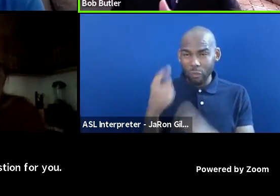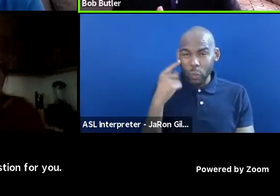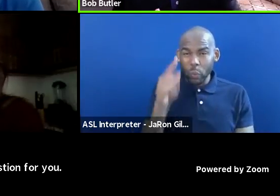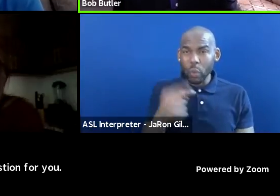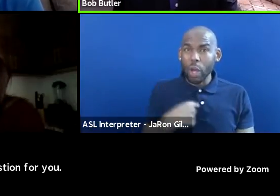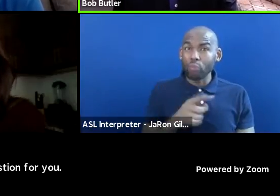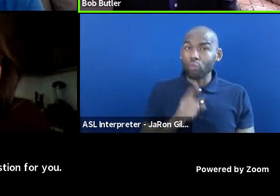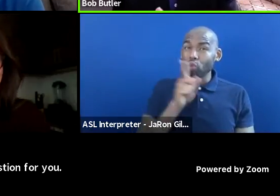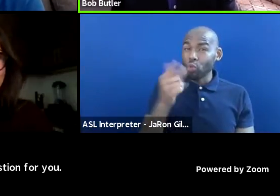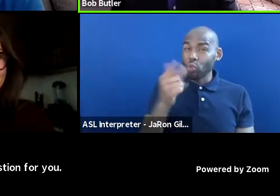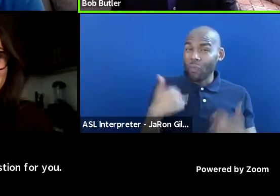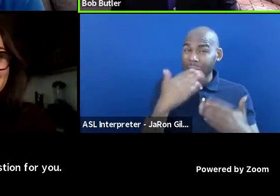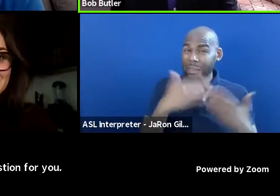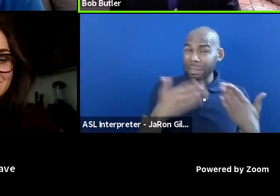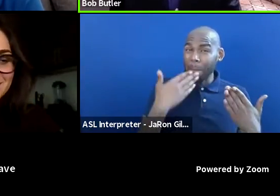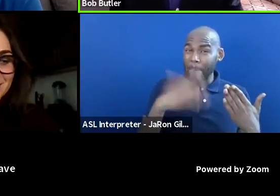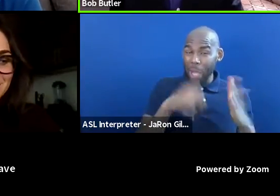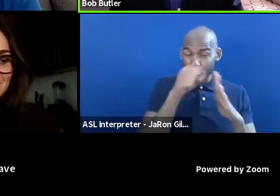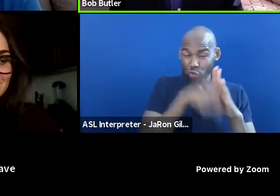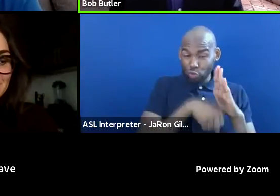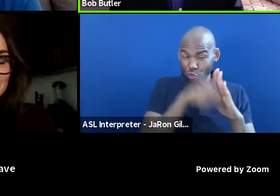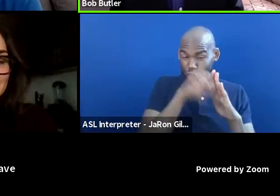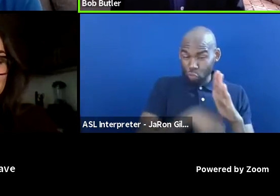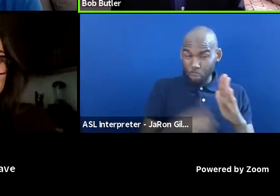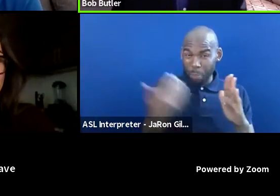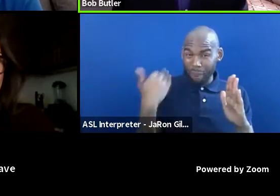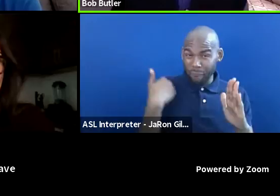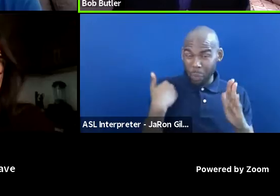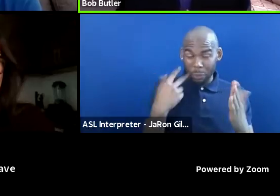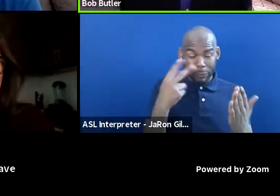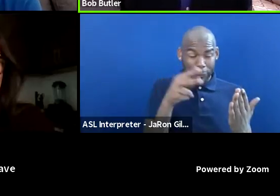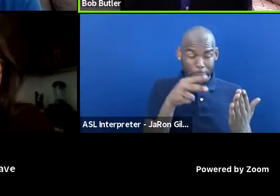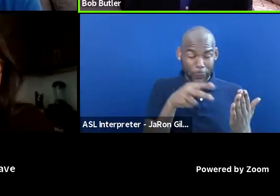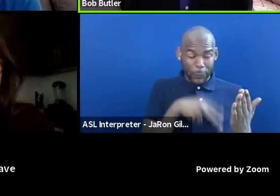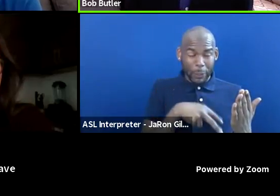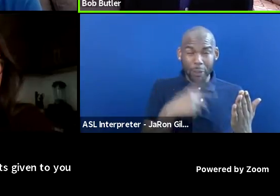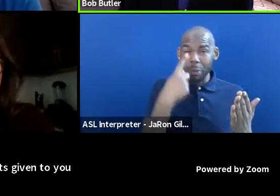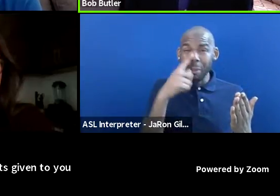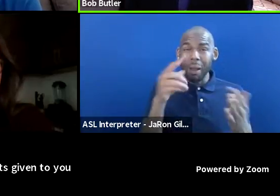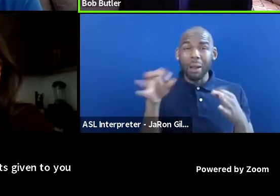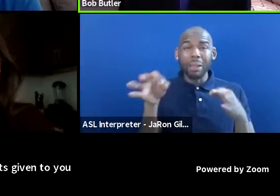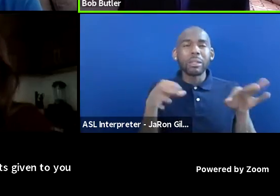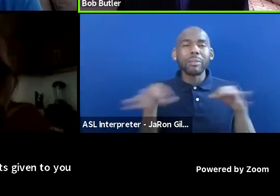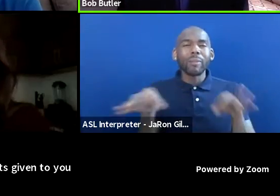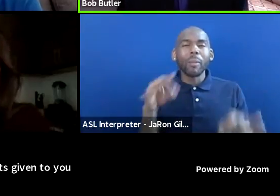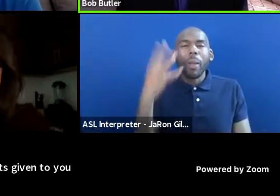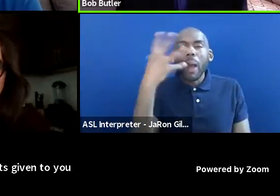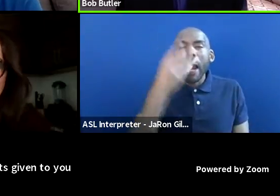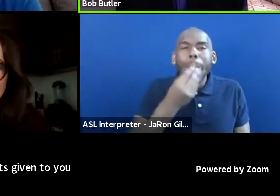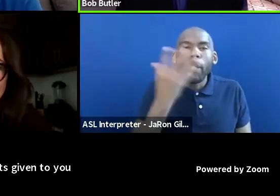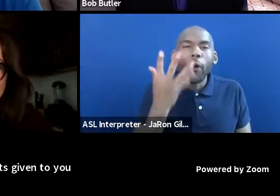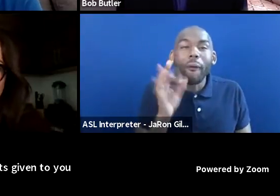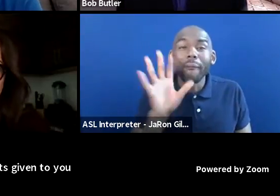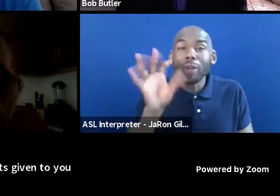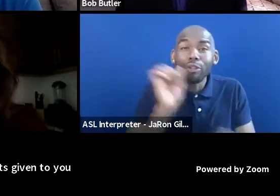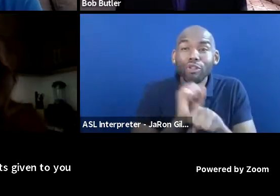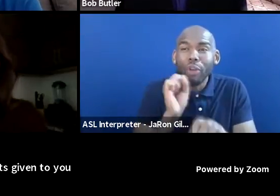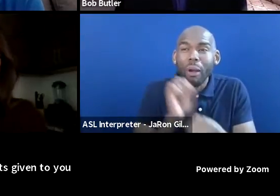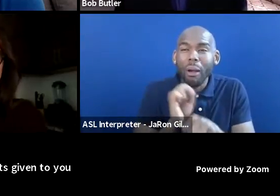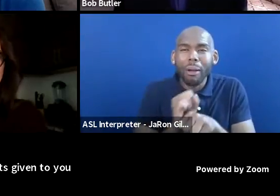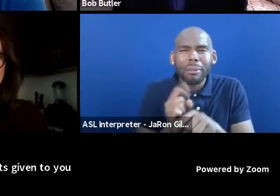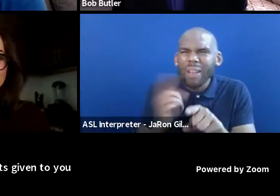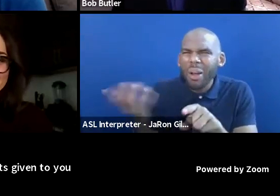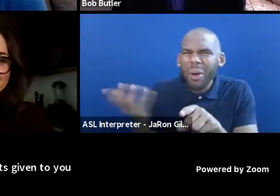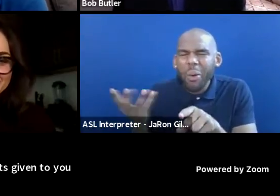ask about that. We don't want to embarrass anybody. Talk about the glamour of your job. I'm sorry, the what?